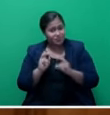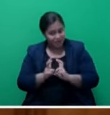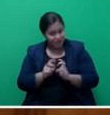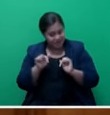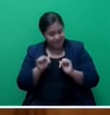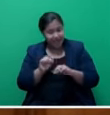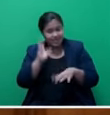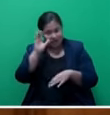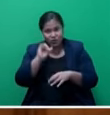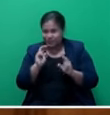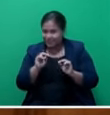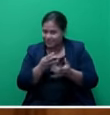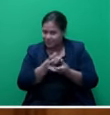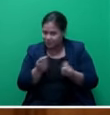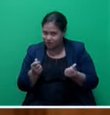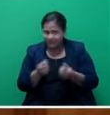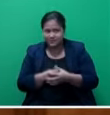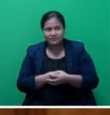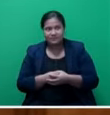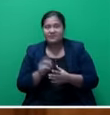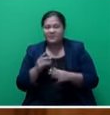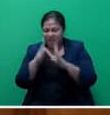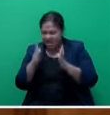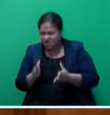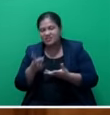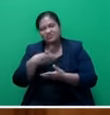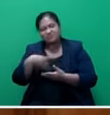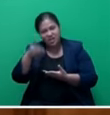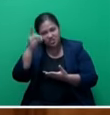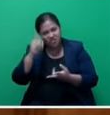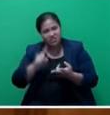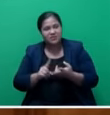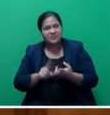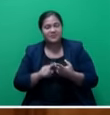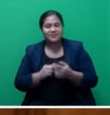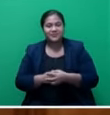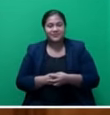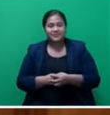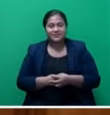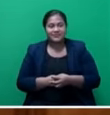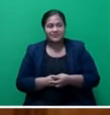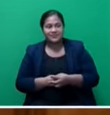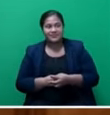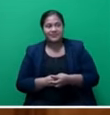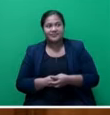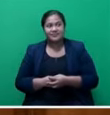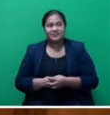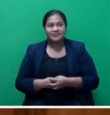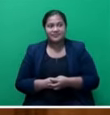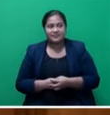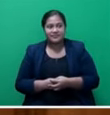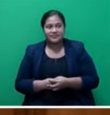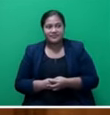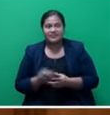to address, and I've highlighted them: the housing, the education, and a sense of to work on the morality